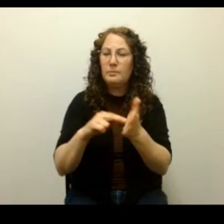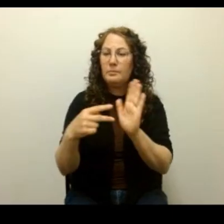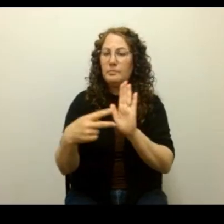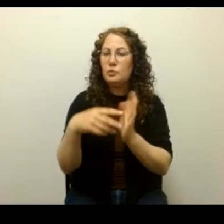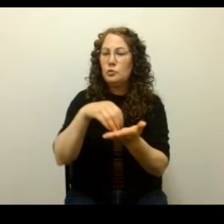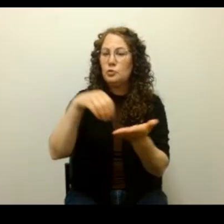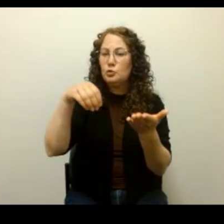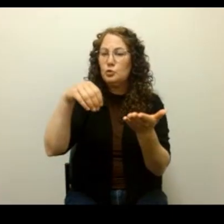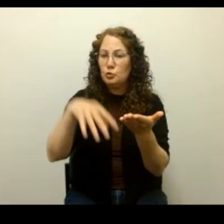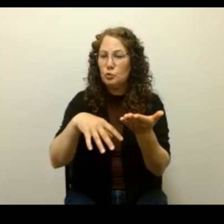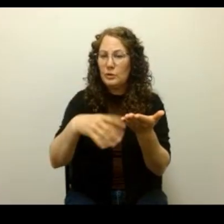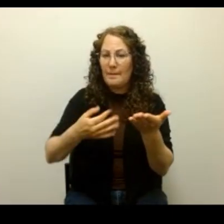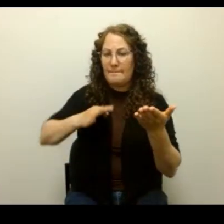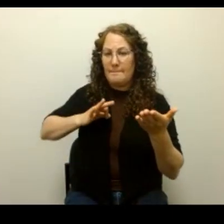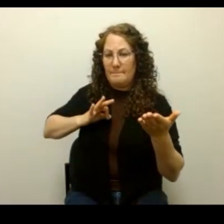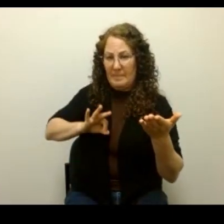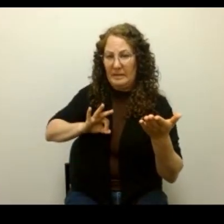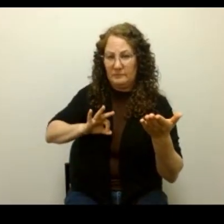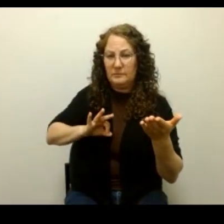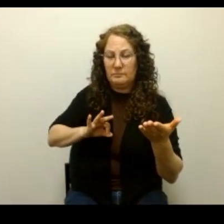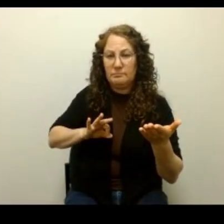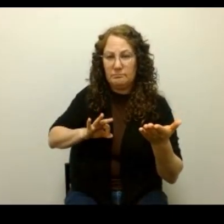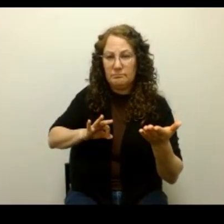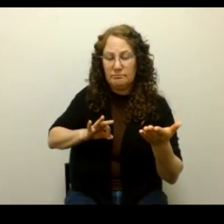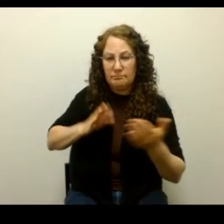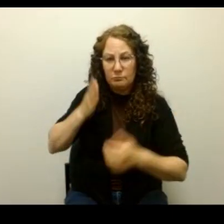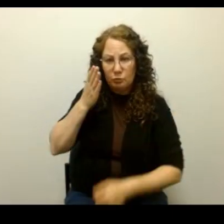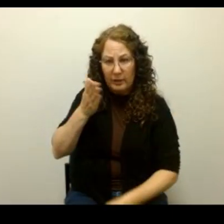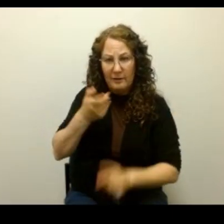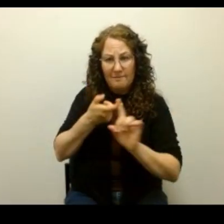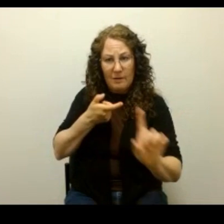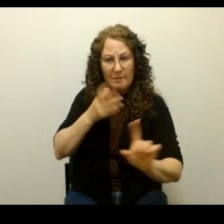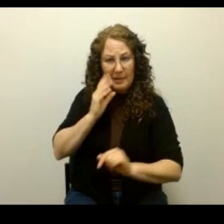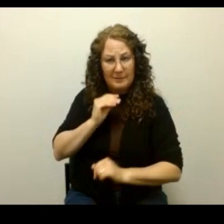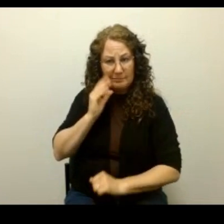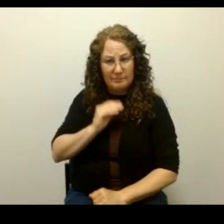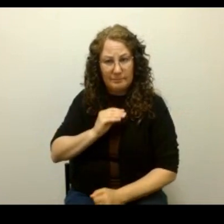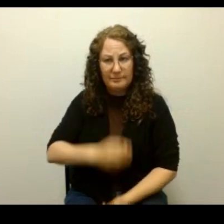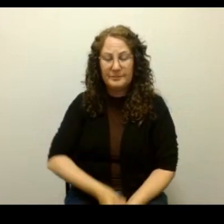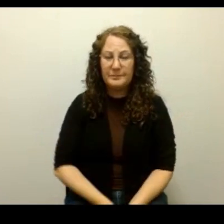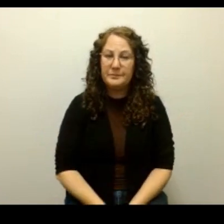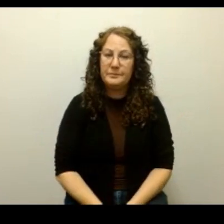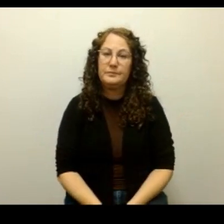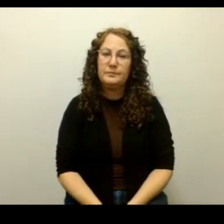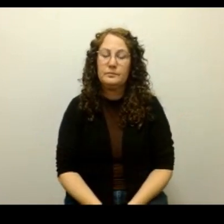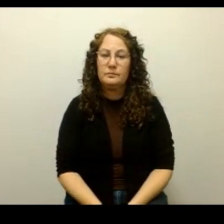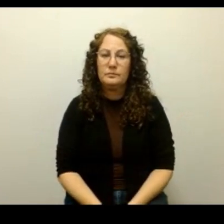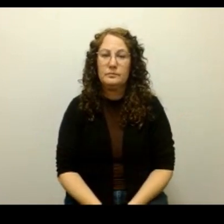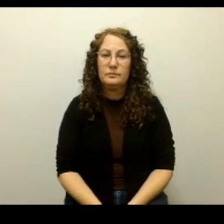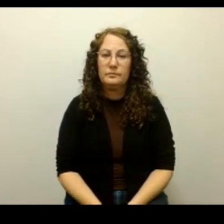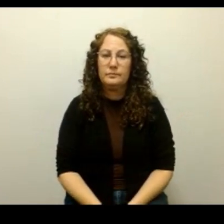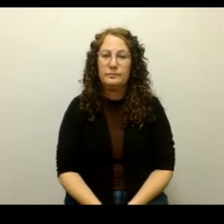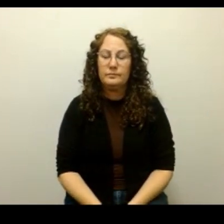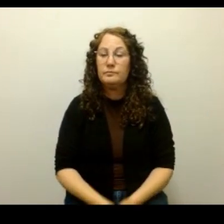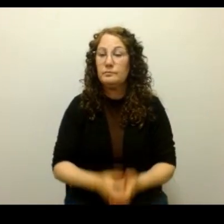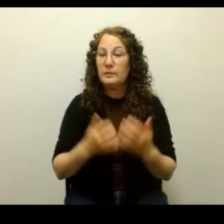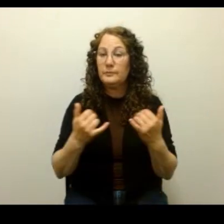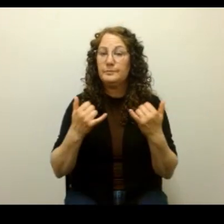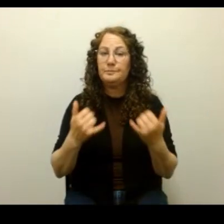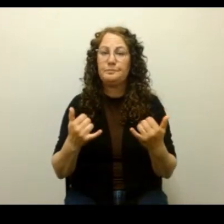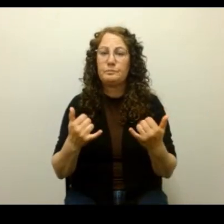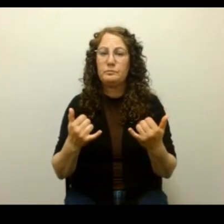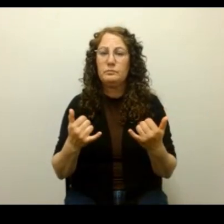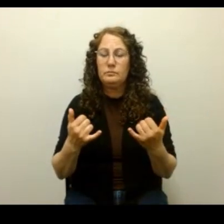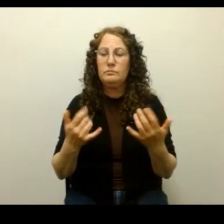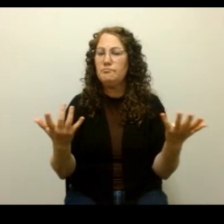has benefited something from that experience. So we go on to asking the